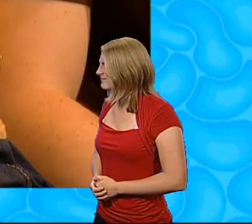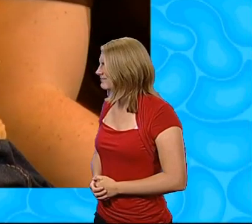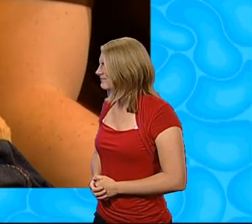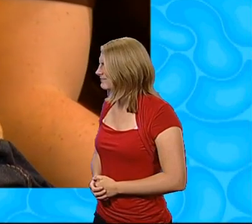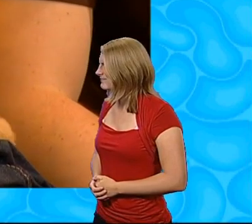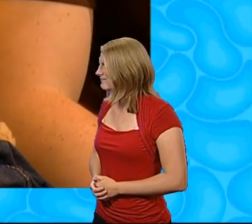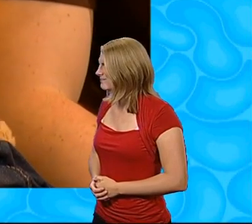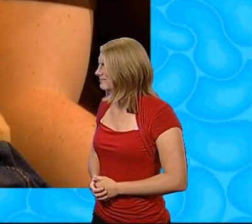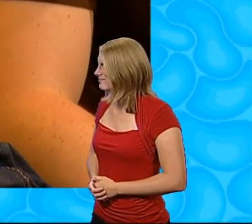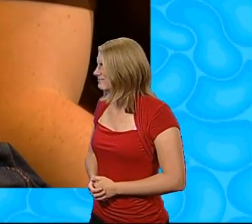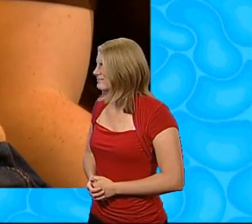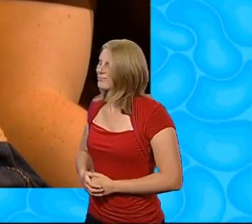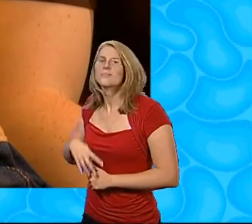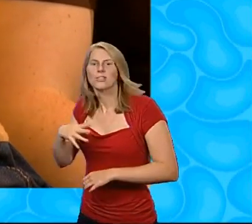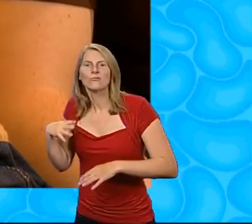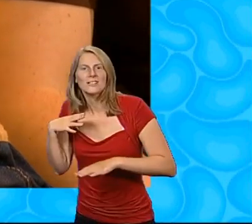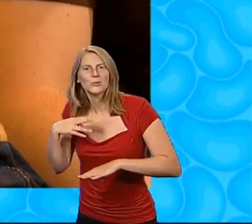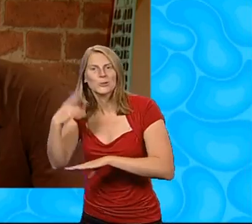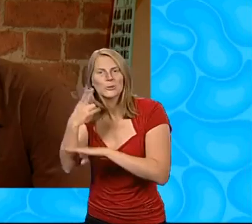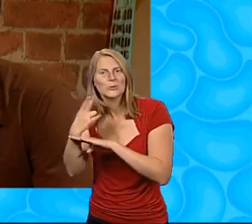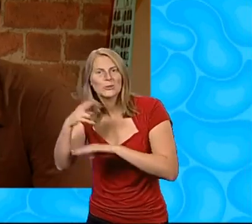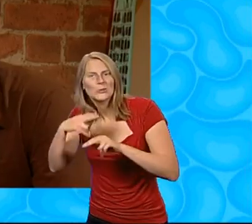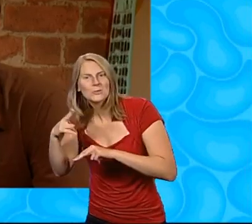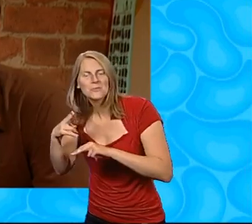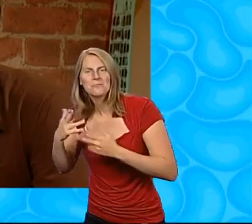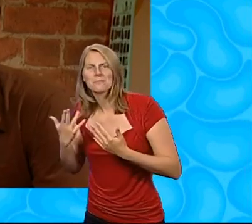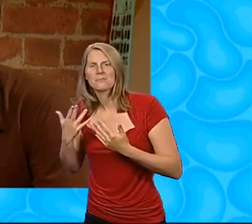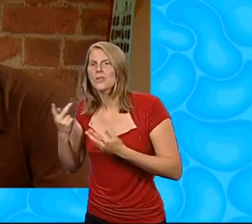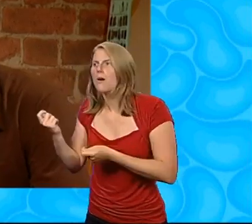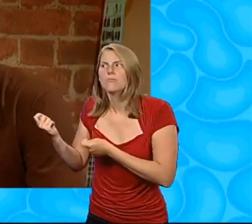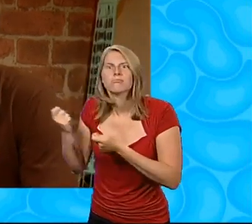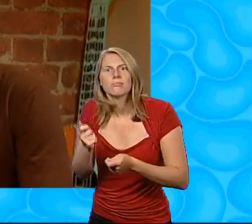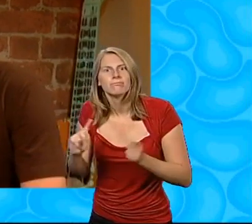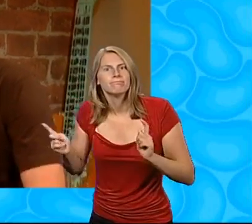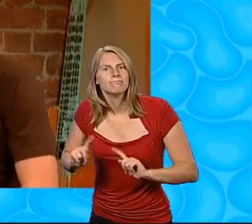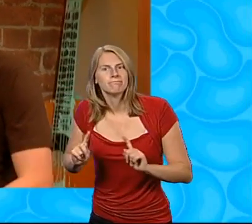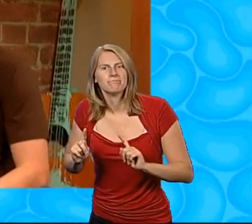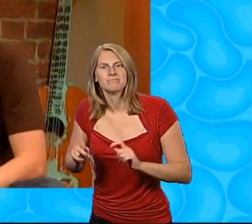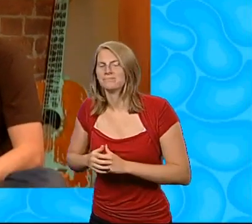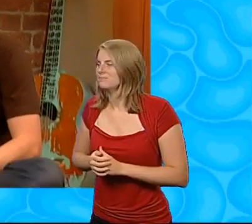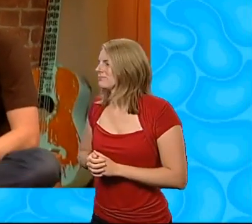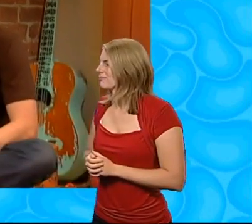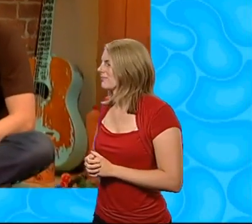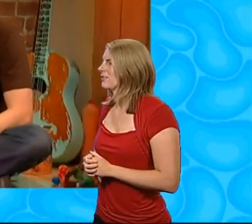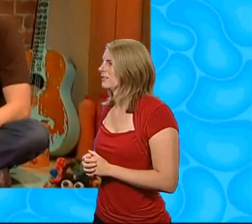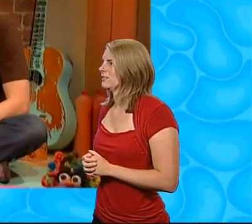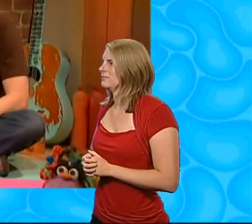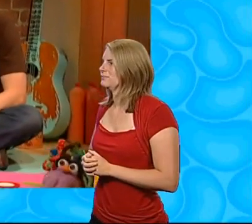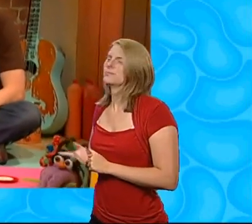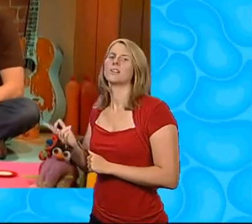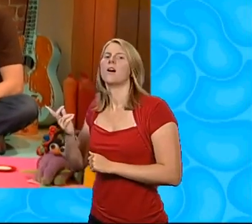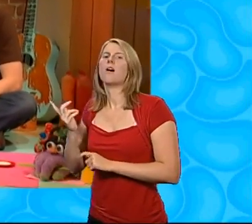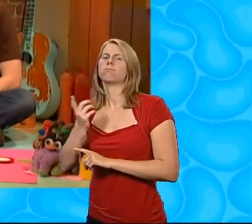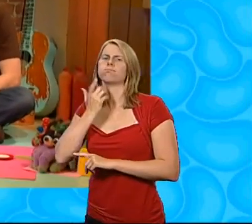Ready to doodle-doo. Ready to doodle-doo. Come on then, what have you brought for our cupcake